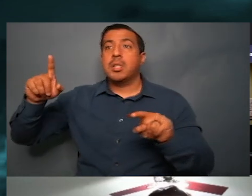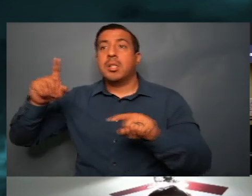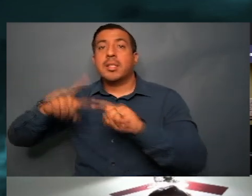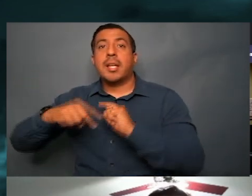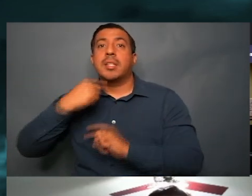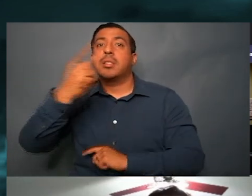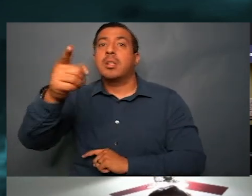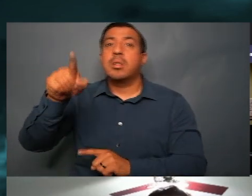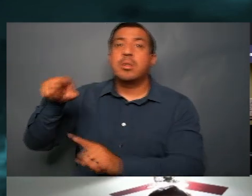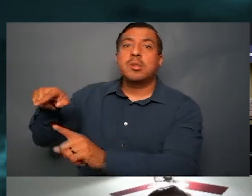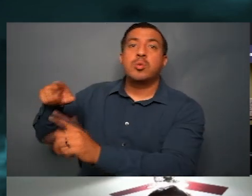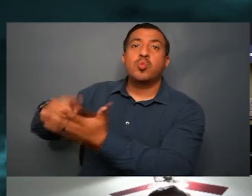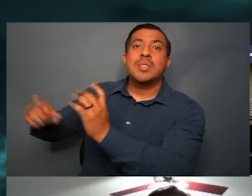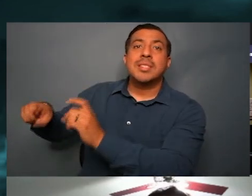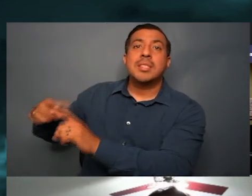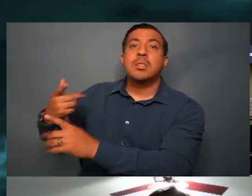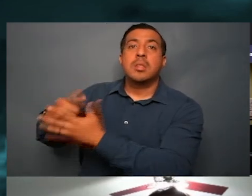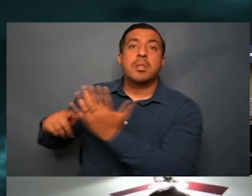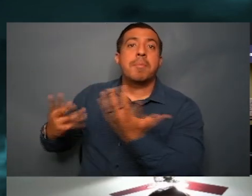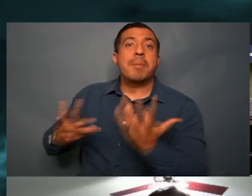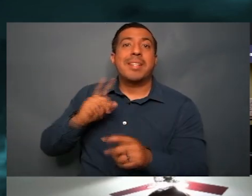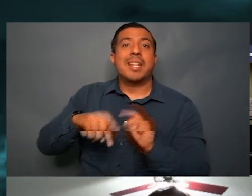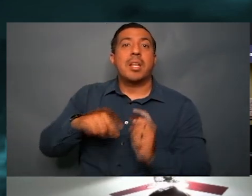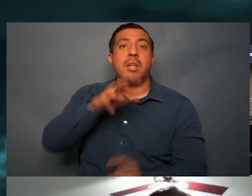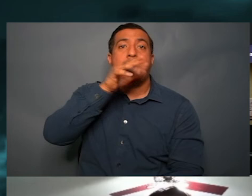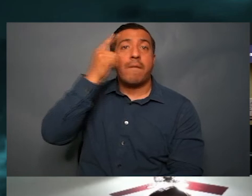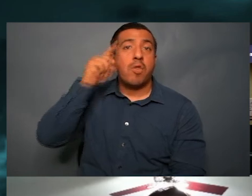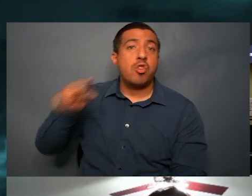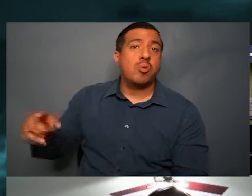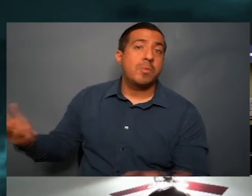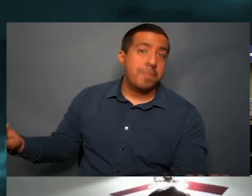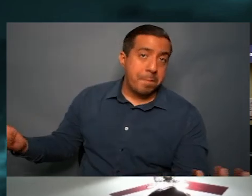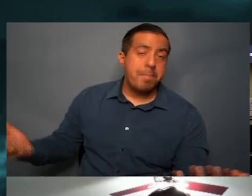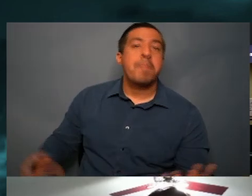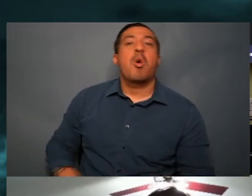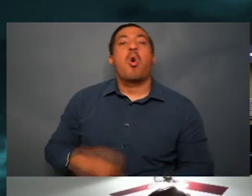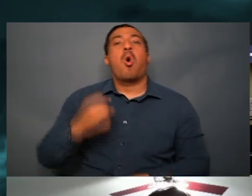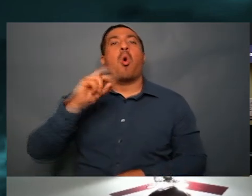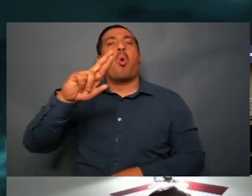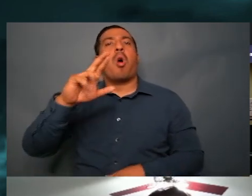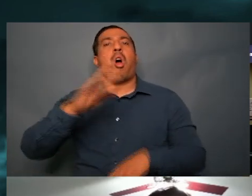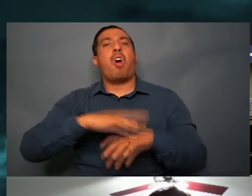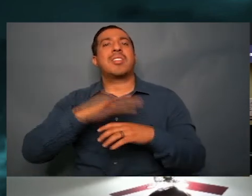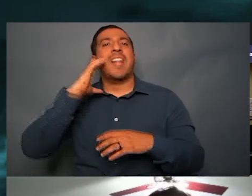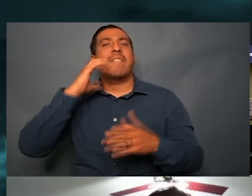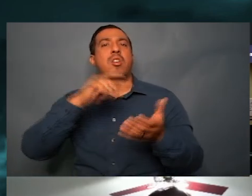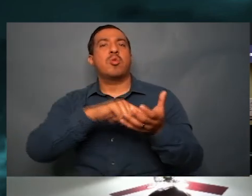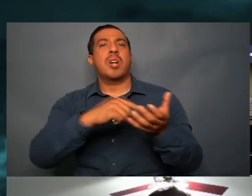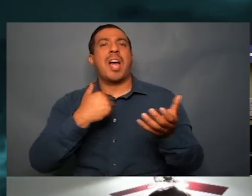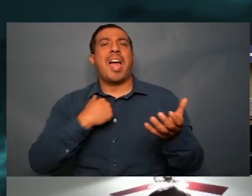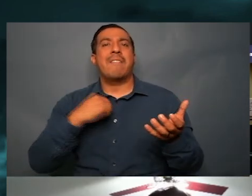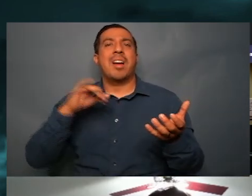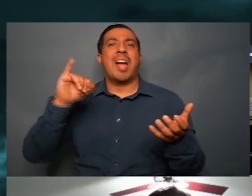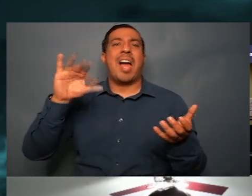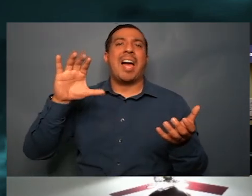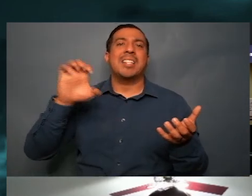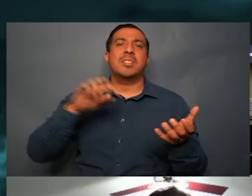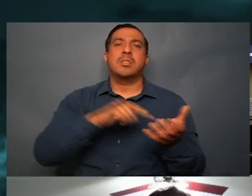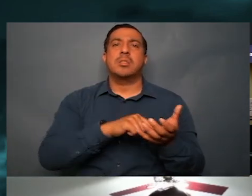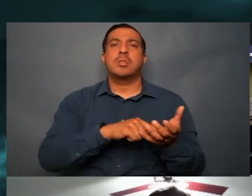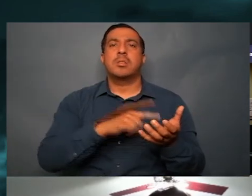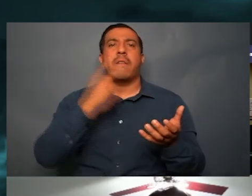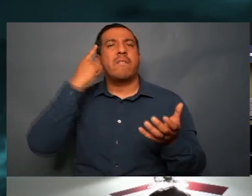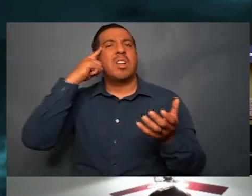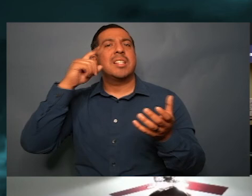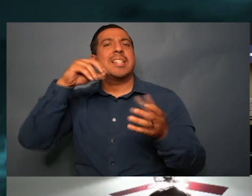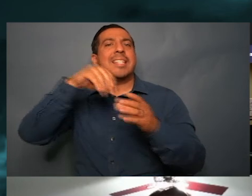what's actually happening. The last thing I would say is on your cell phone, there's something called ICE in case of an emergency,